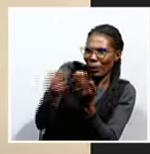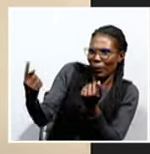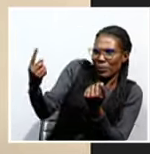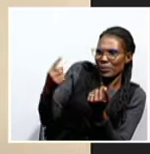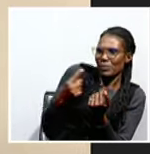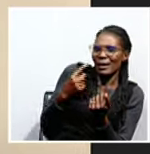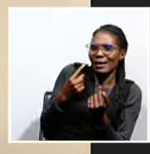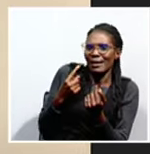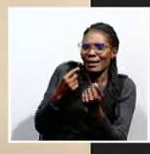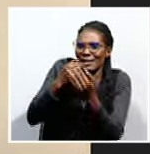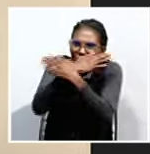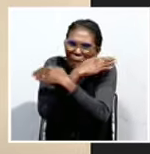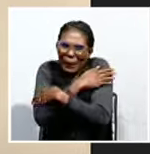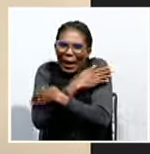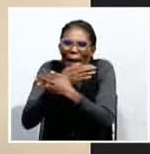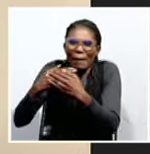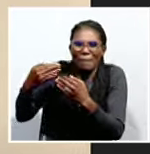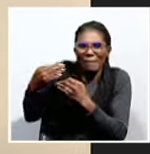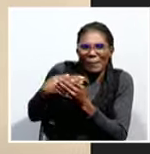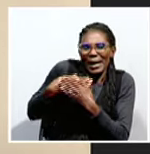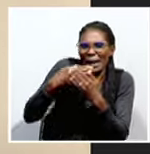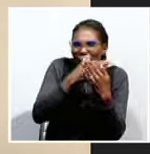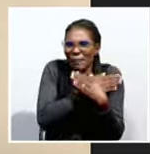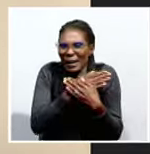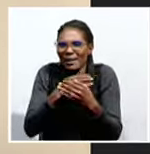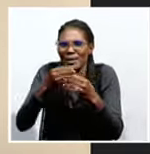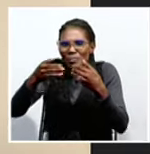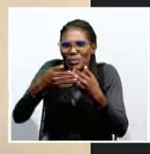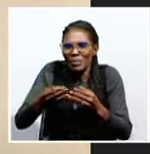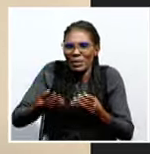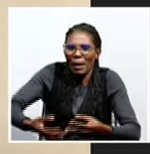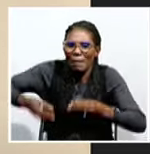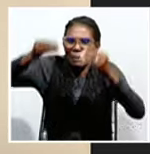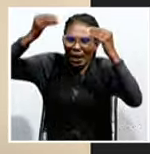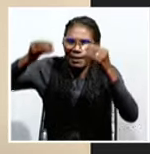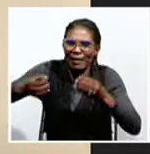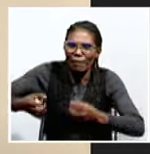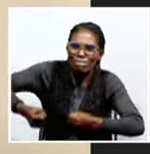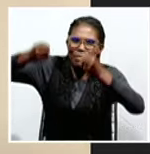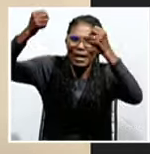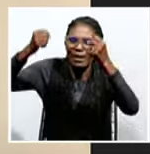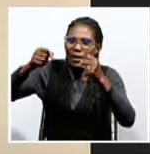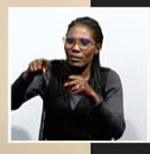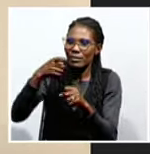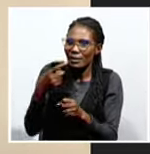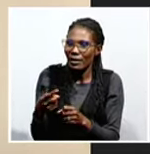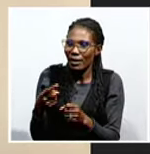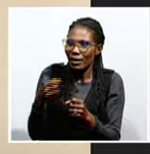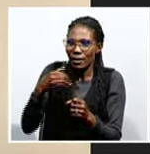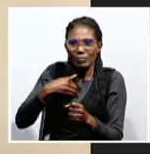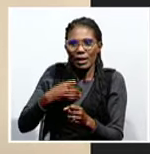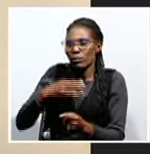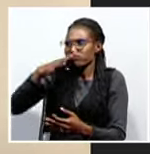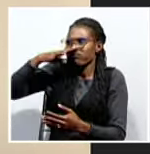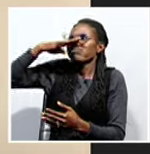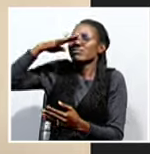and embraced me, and he almost lift me off the floor. And he said, I am so proud of